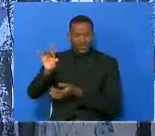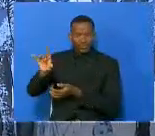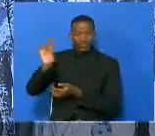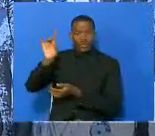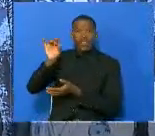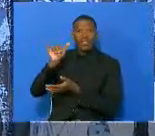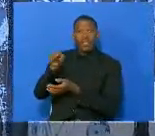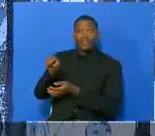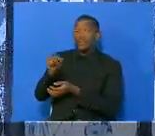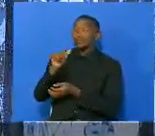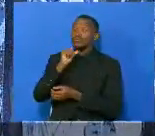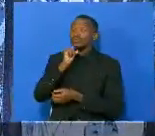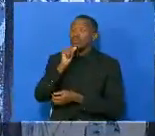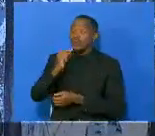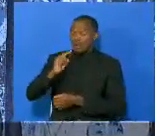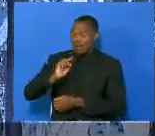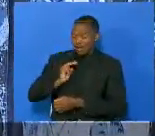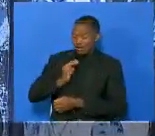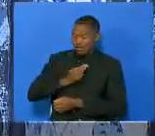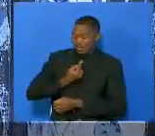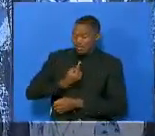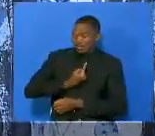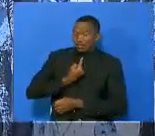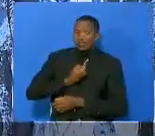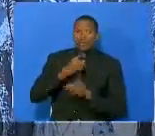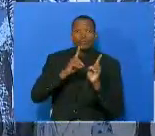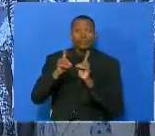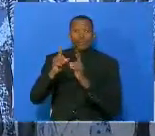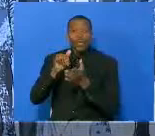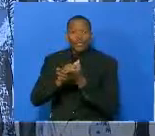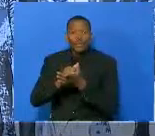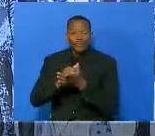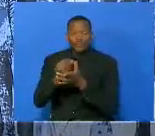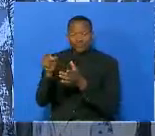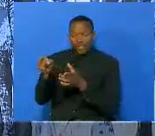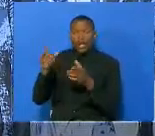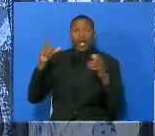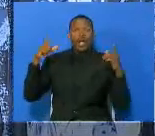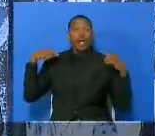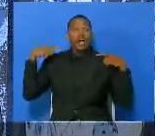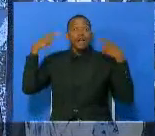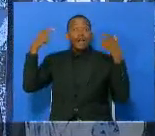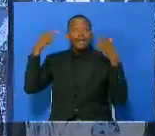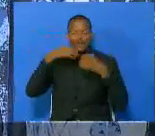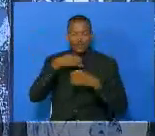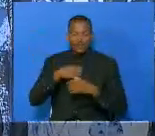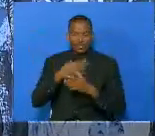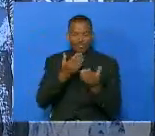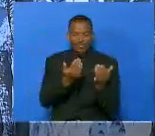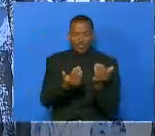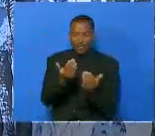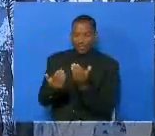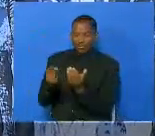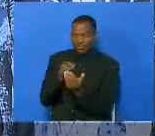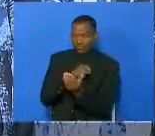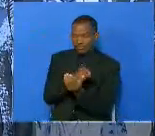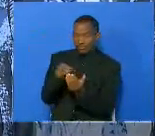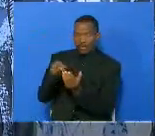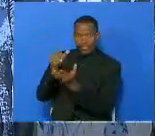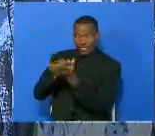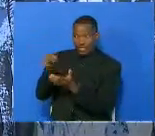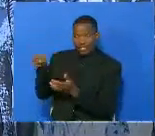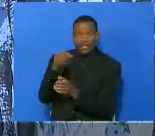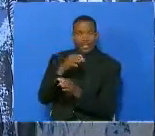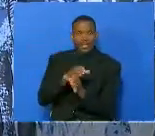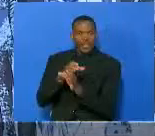mona ga se rona la re nnose re eletsang go dira jalo gore mente le ne o eletsa gore bana la ka bo bone ba e leng gore ba ba tlhokomela